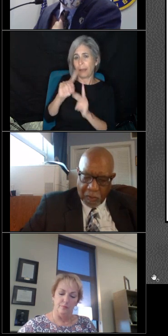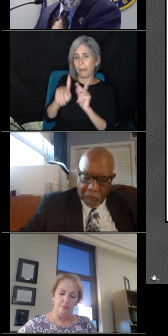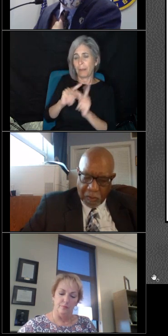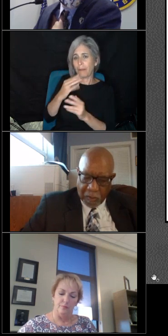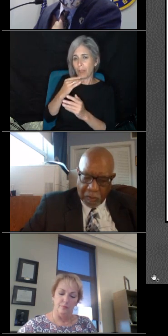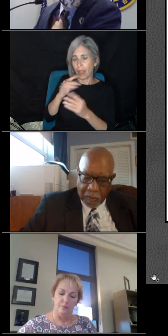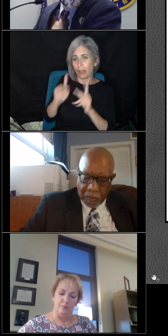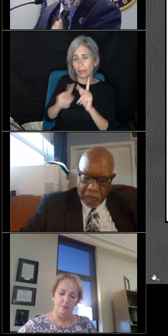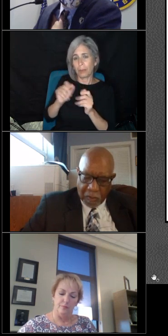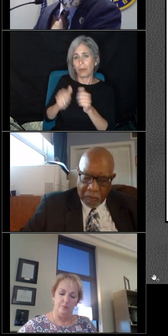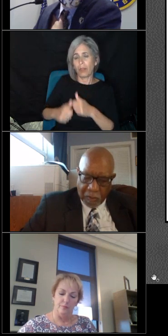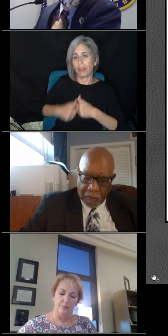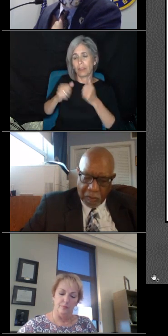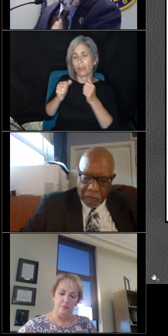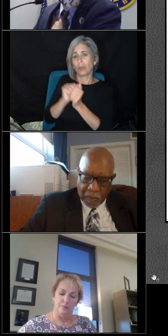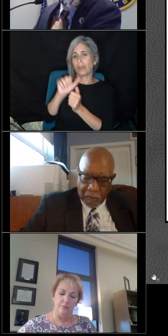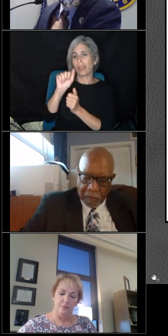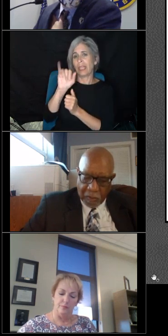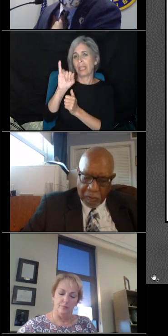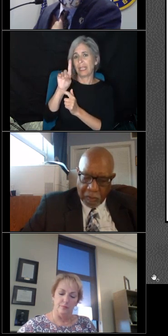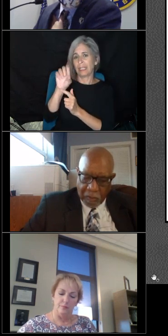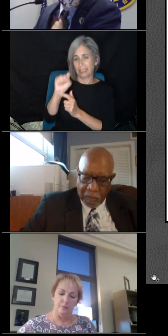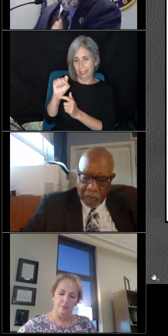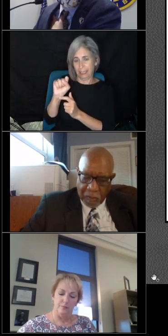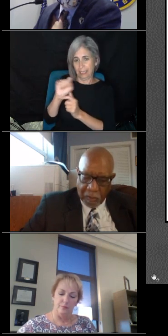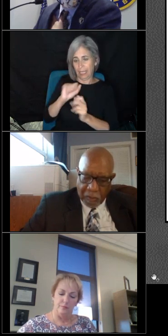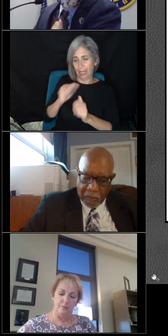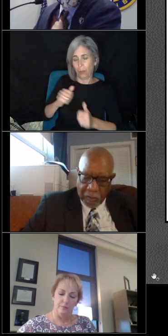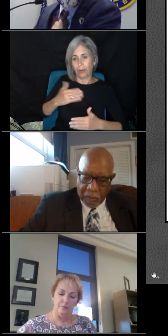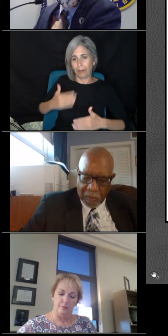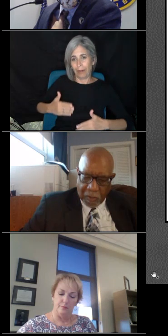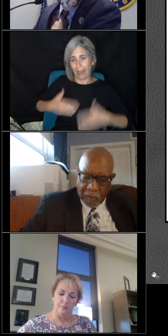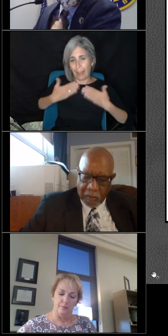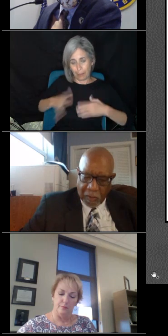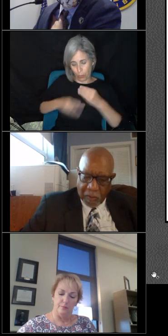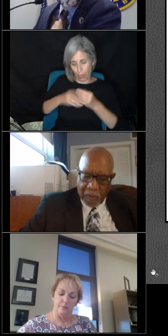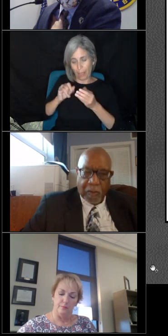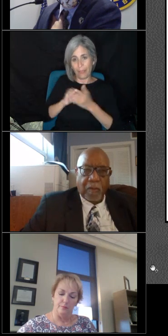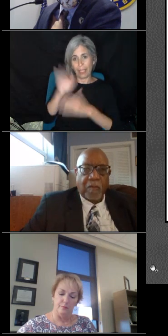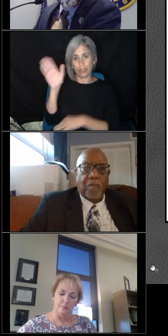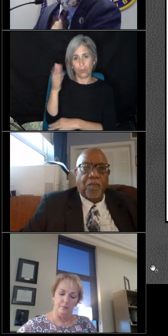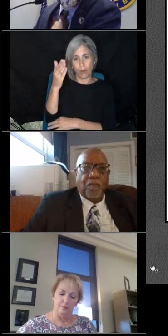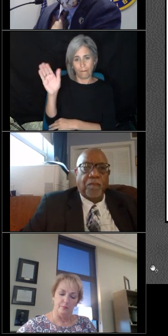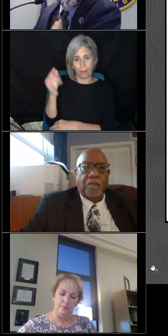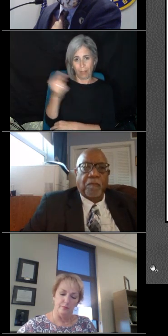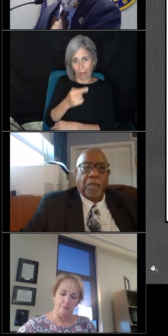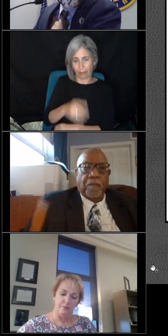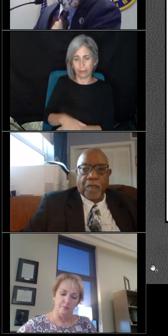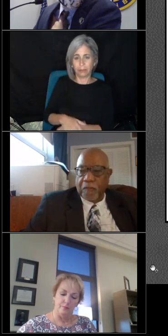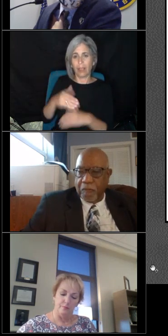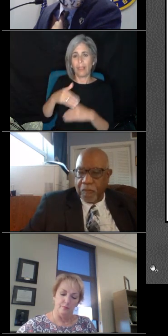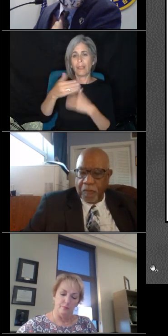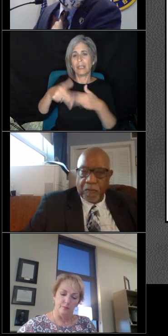living with AIDS. So we're glad to add that, which is to our thinking. Next